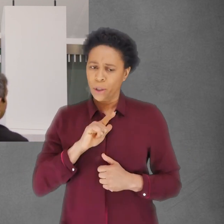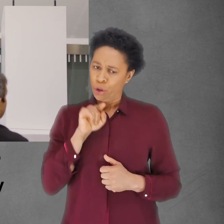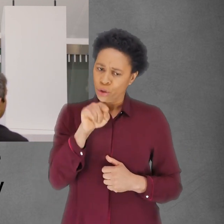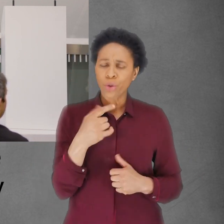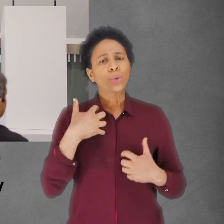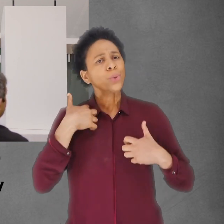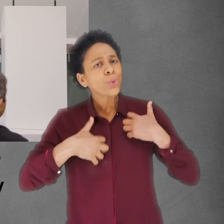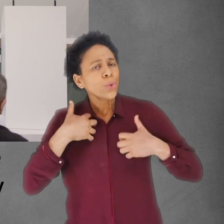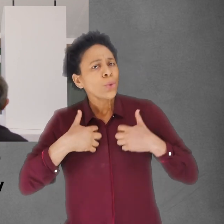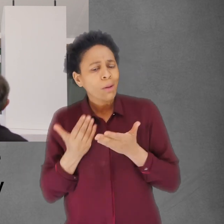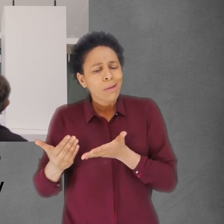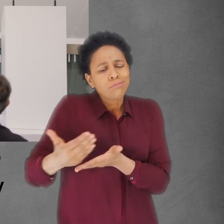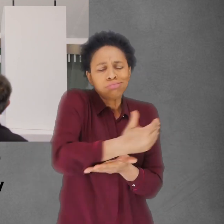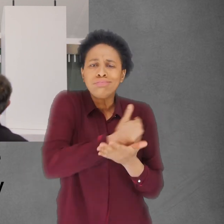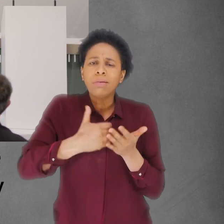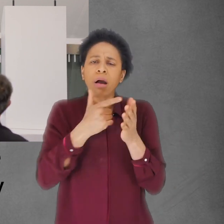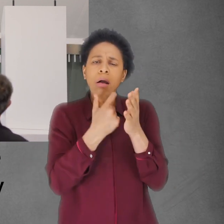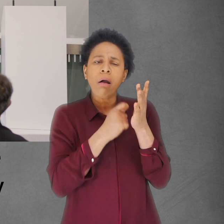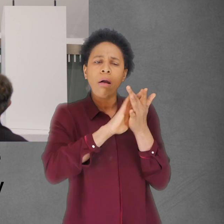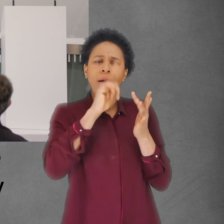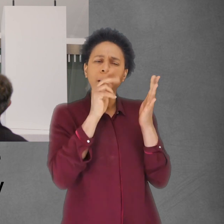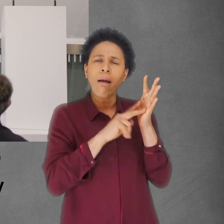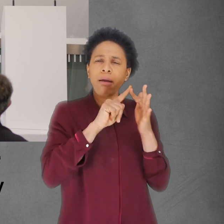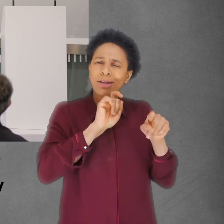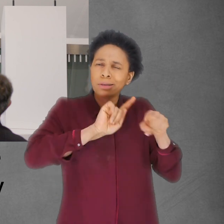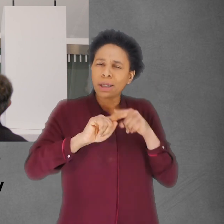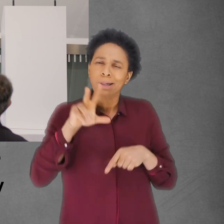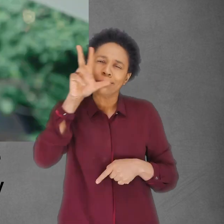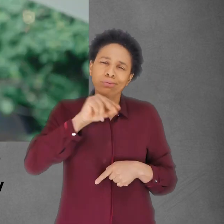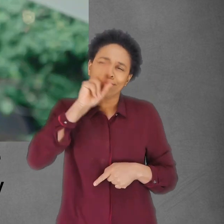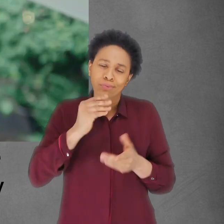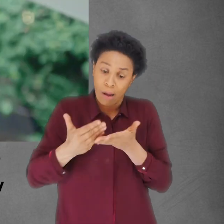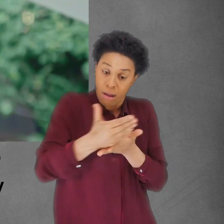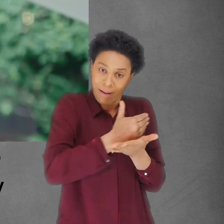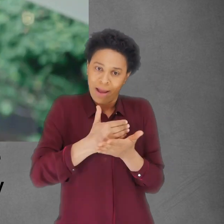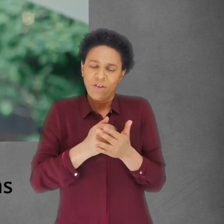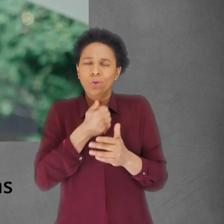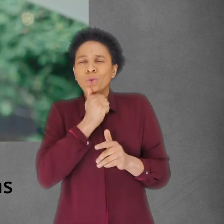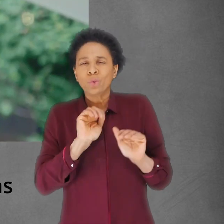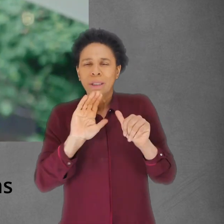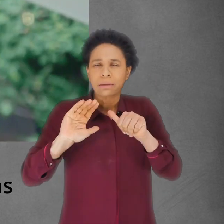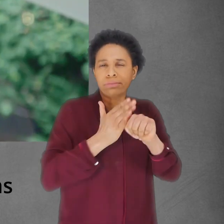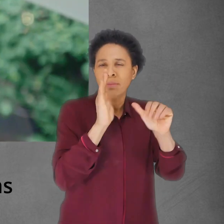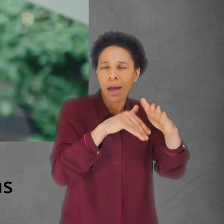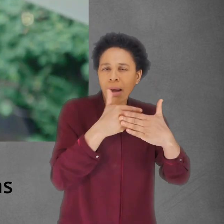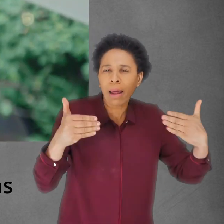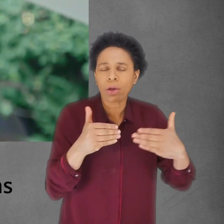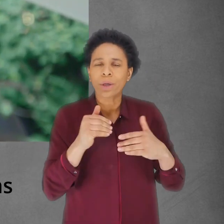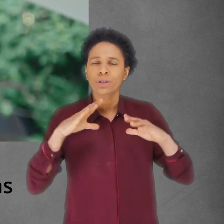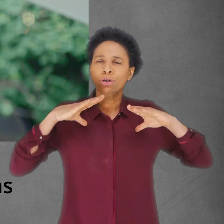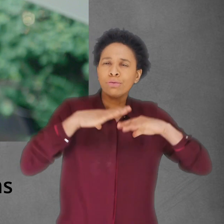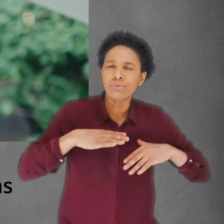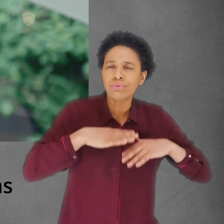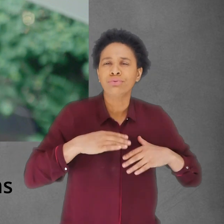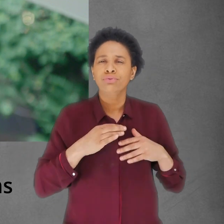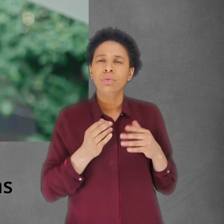that part because of your interest in archive, and very much in oral archive, very much in speaking in mother